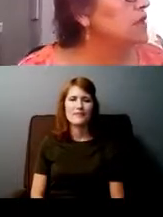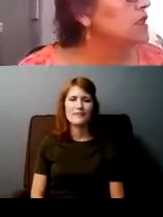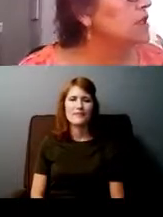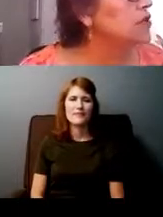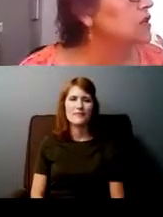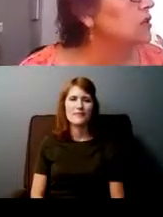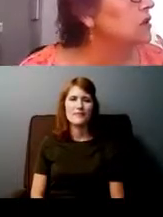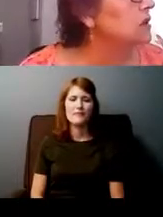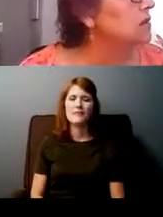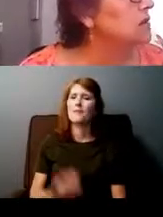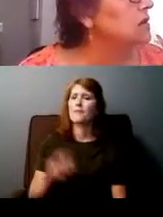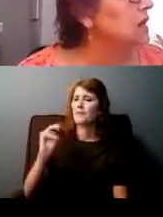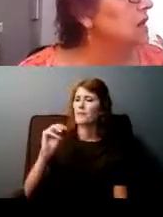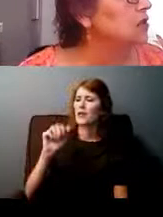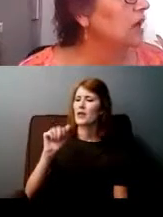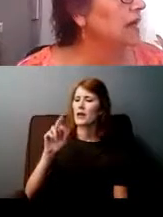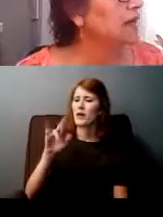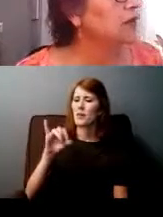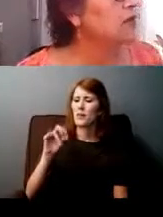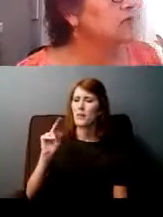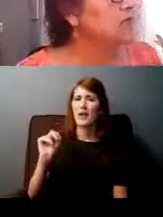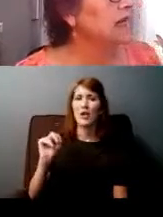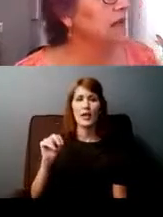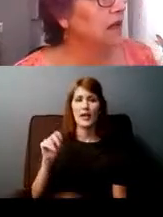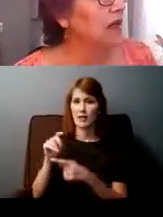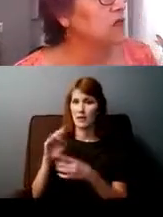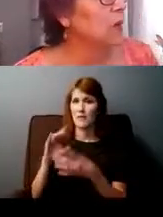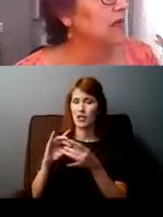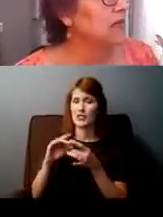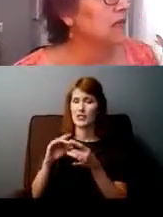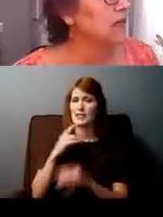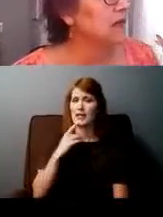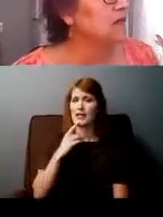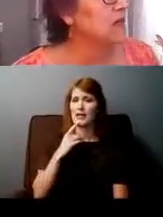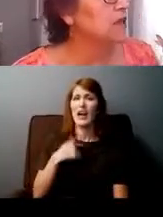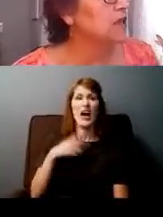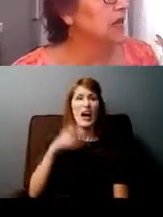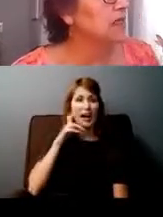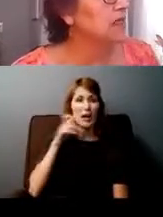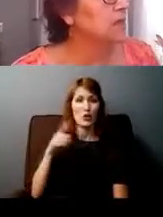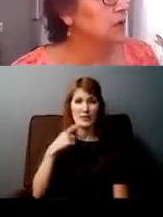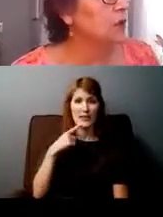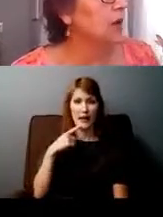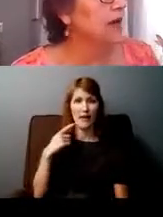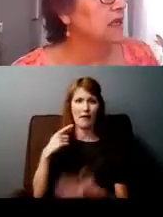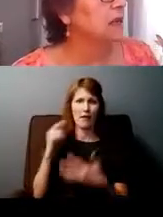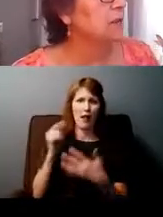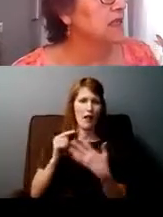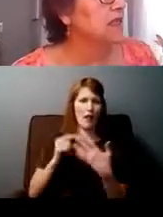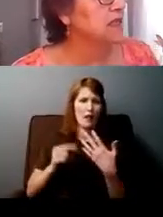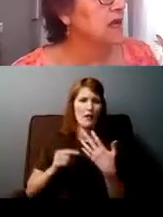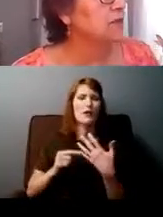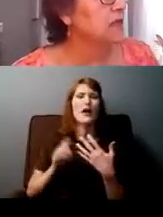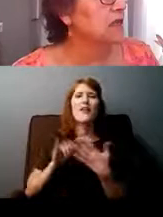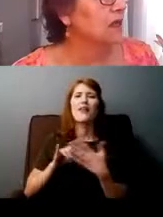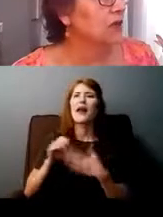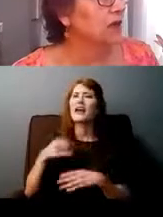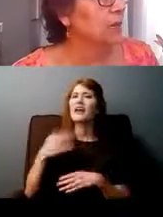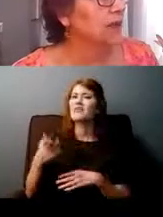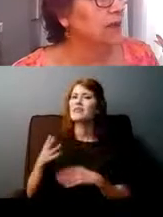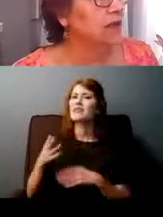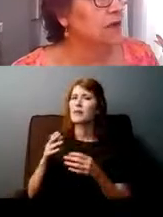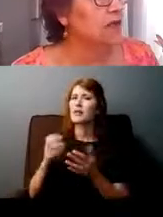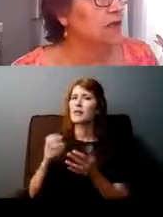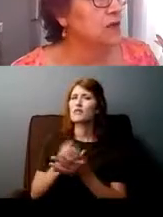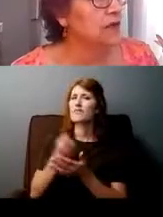Marion mentioned that I hear you saying XYZ gives them a chance to correct any misconceptions, and you're